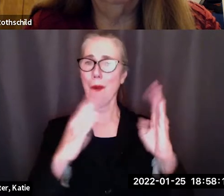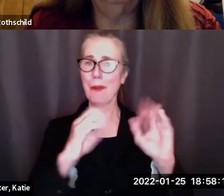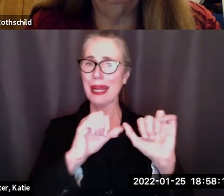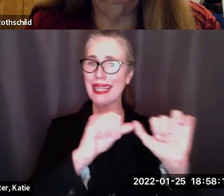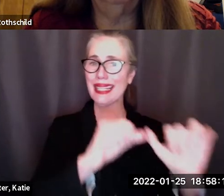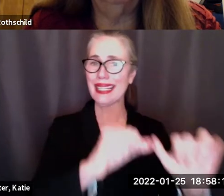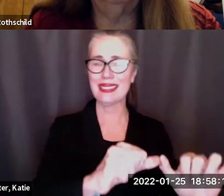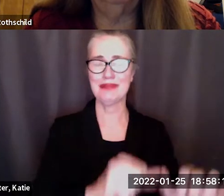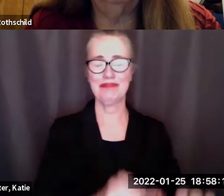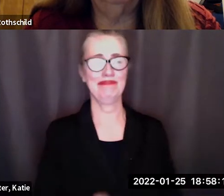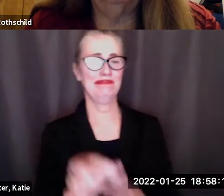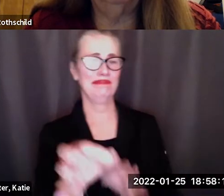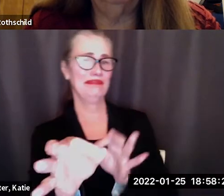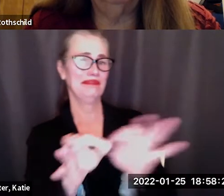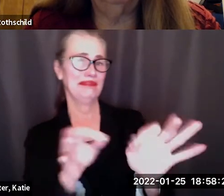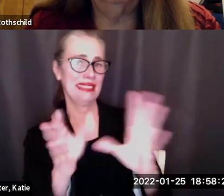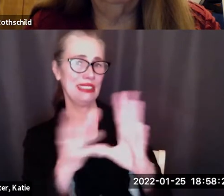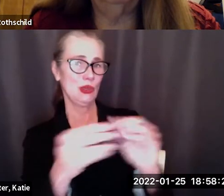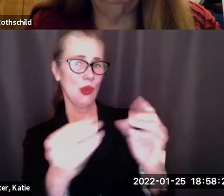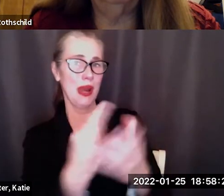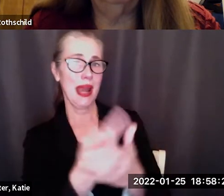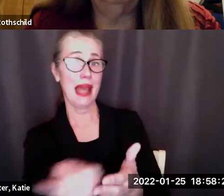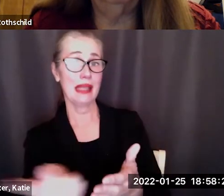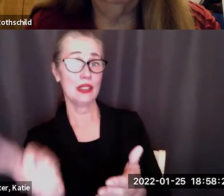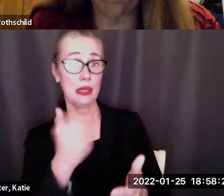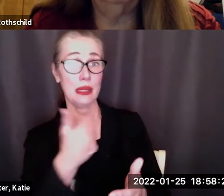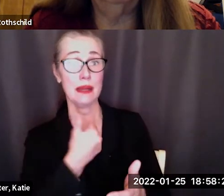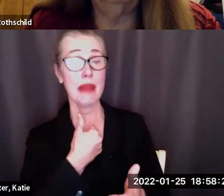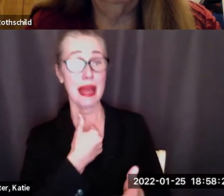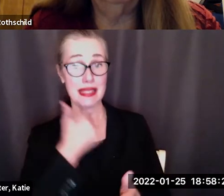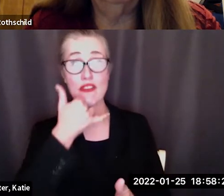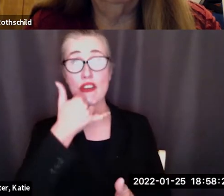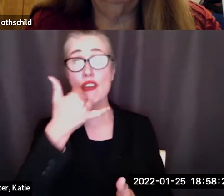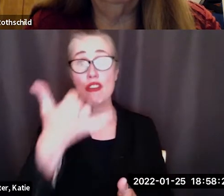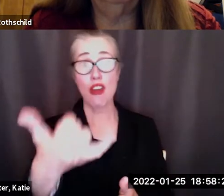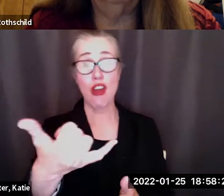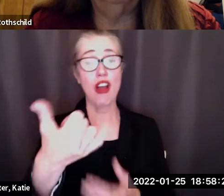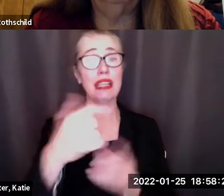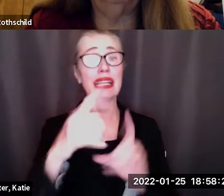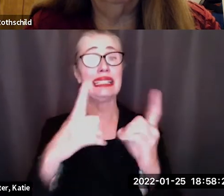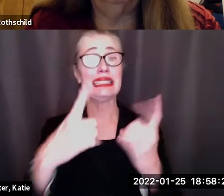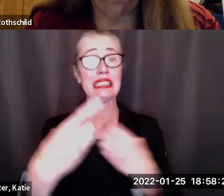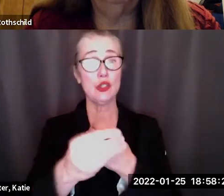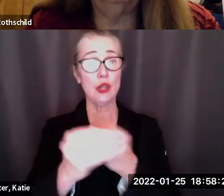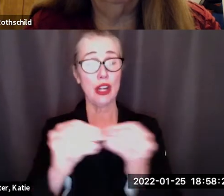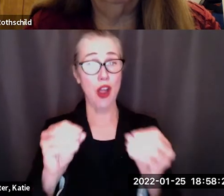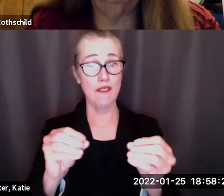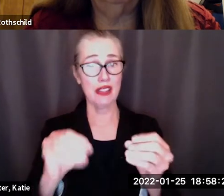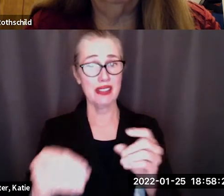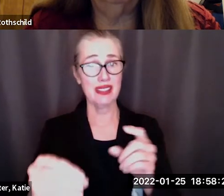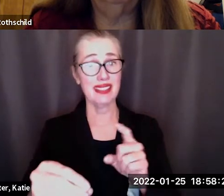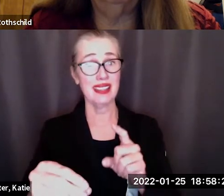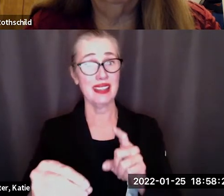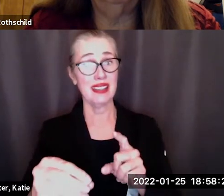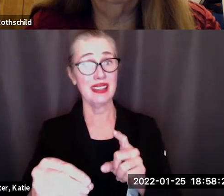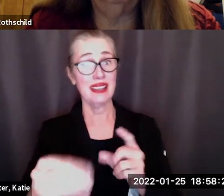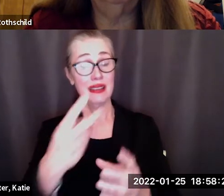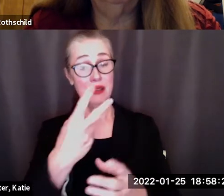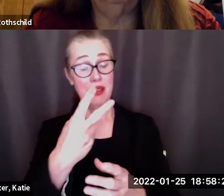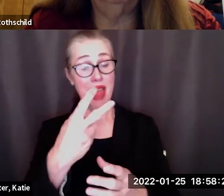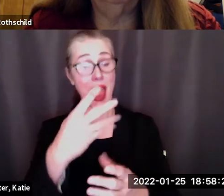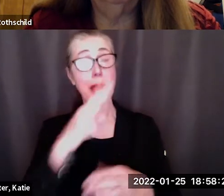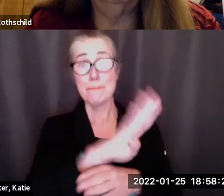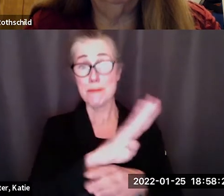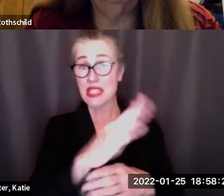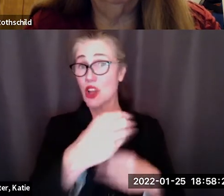experience i think last week i called the district office and i called the business office and uh to my